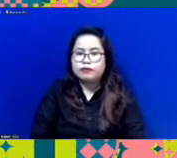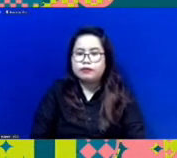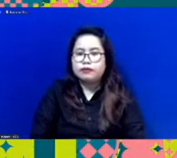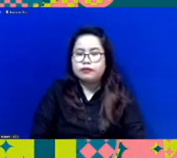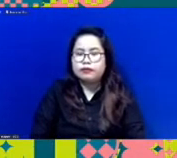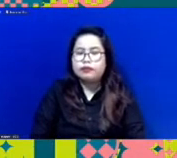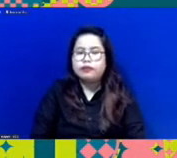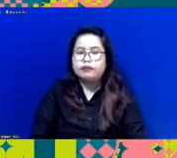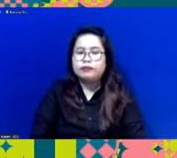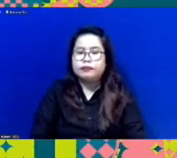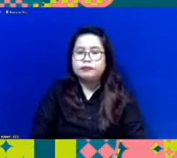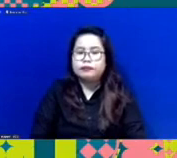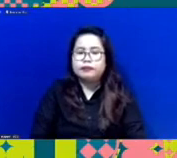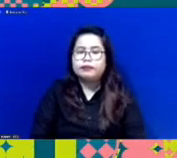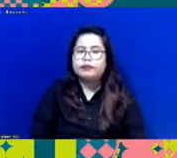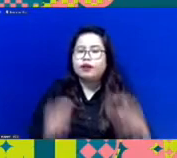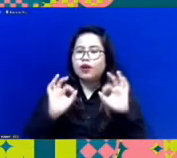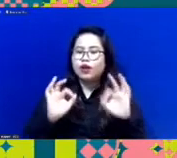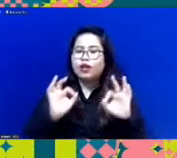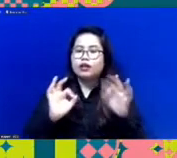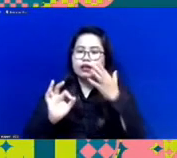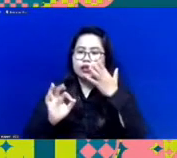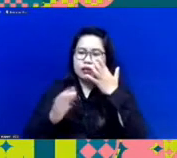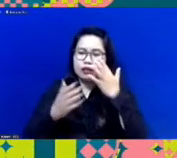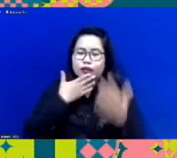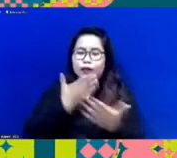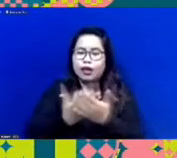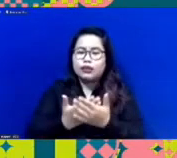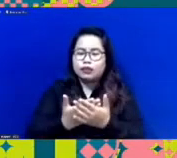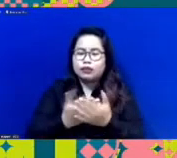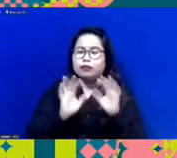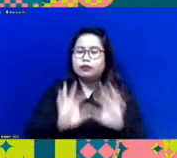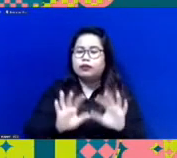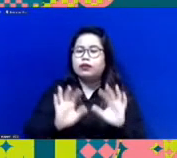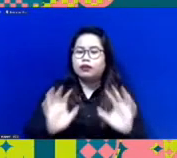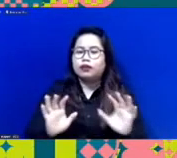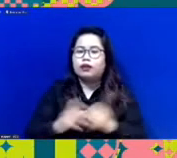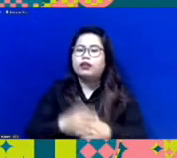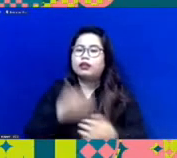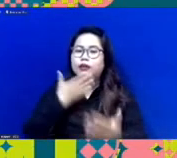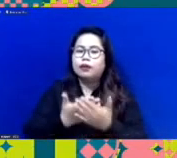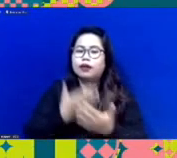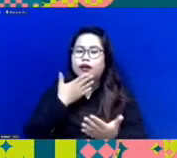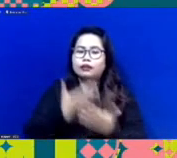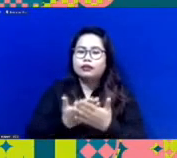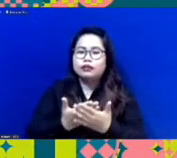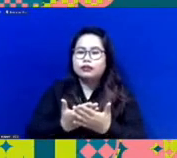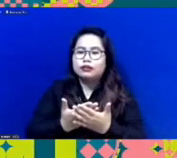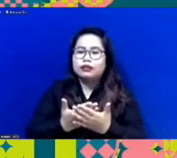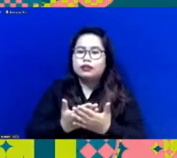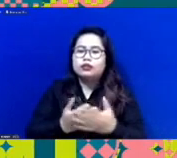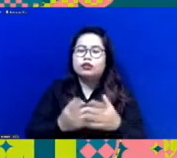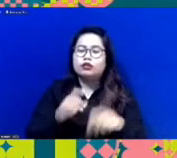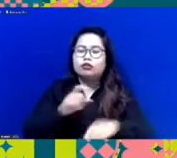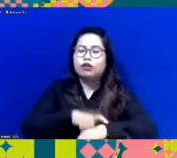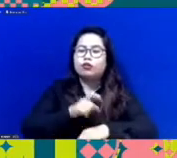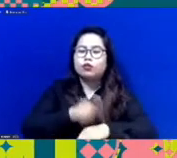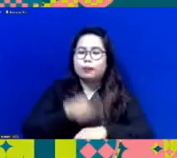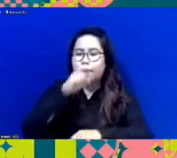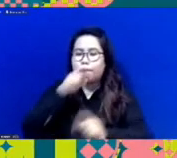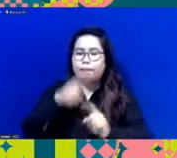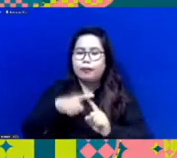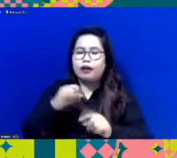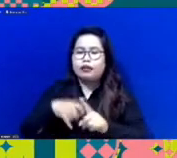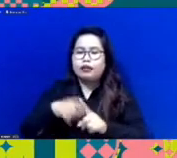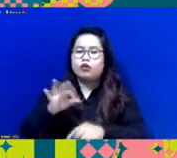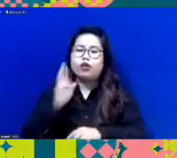Okay, thank you. Thank you so much. Thank you for your time, Patiko, Ibu Dima, Ibu Mandip,